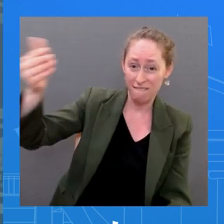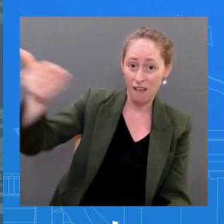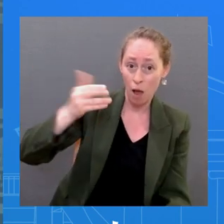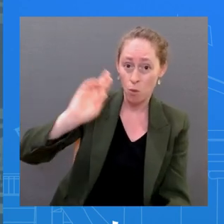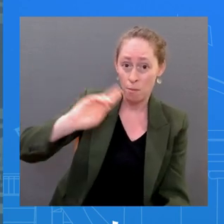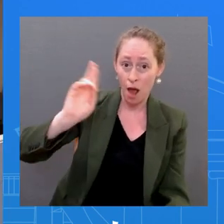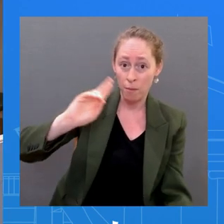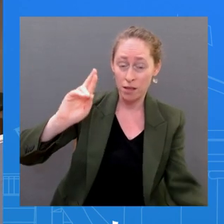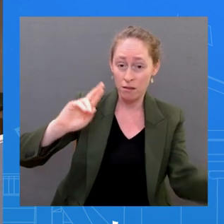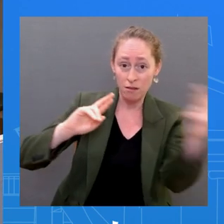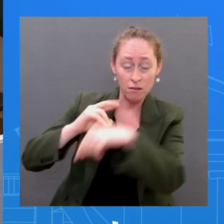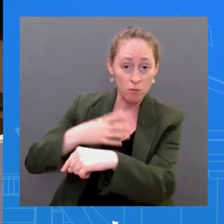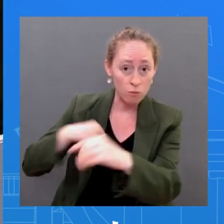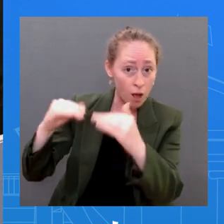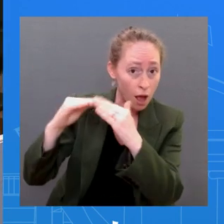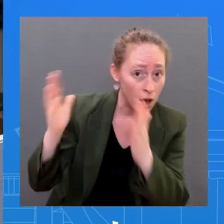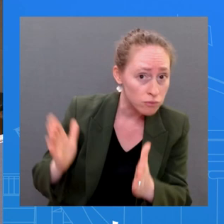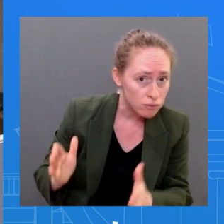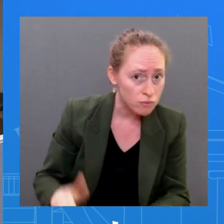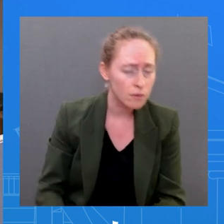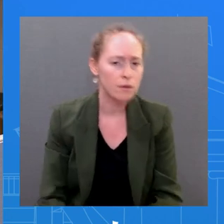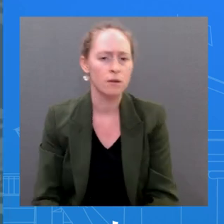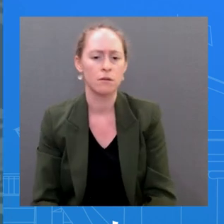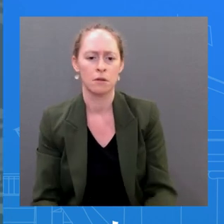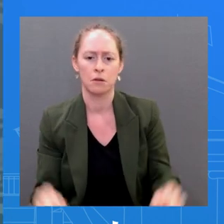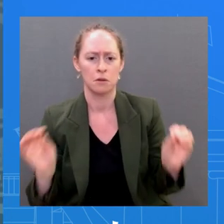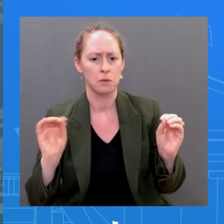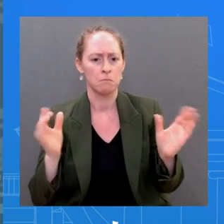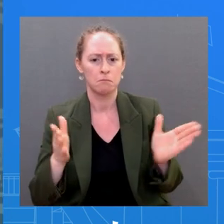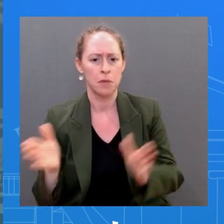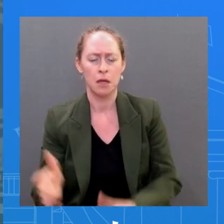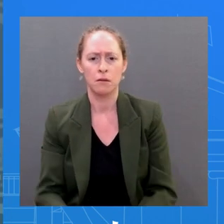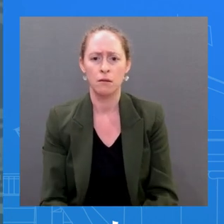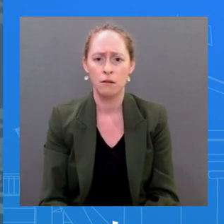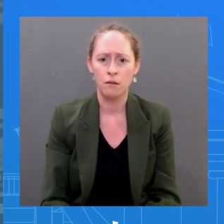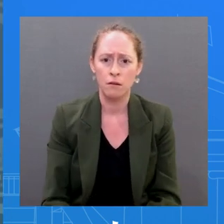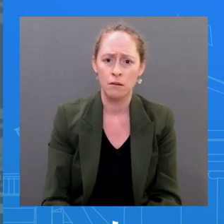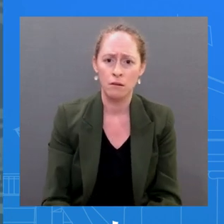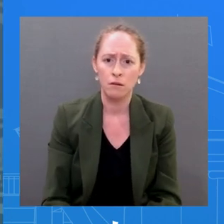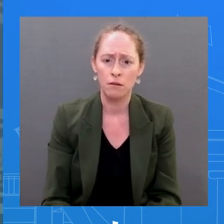Has he spoken to any Republicans as it comes to gun legislation?